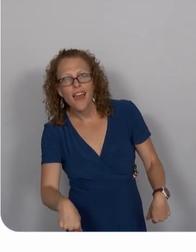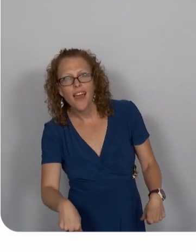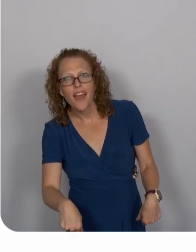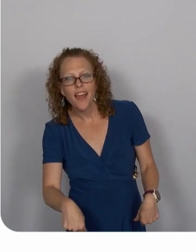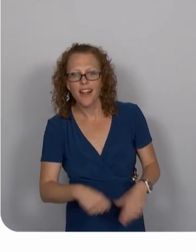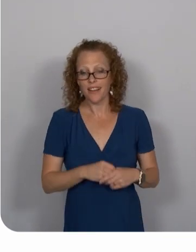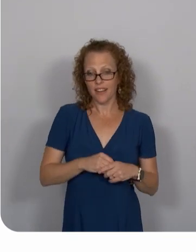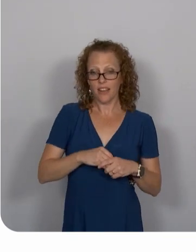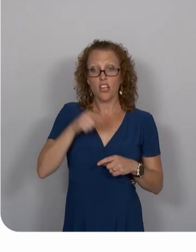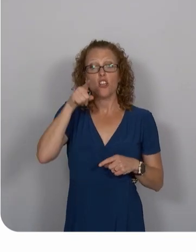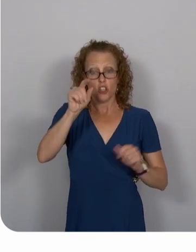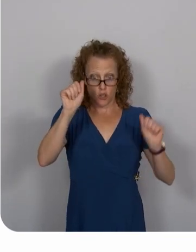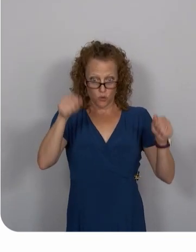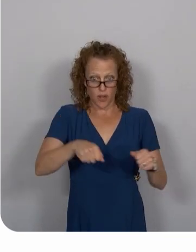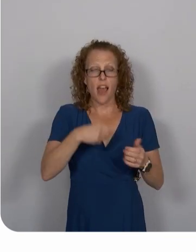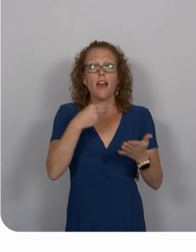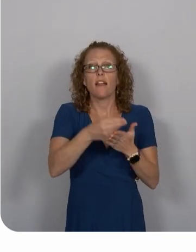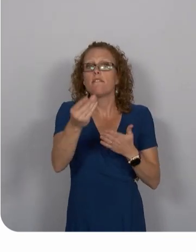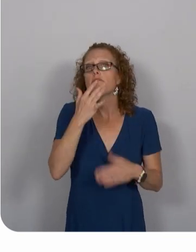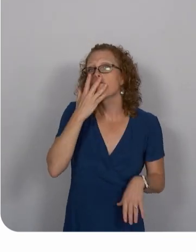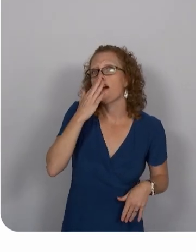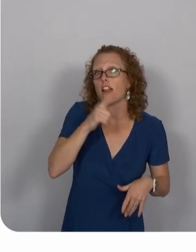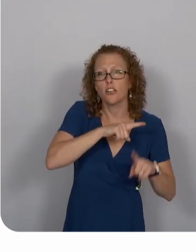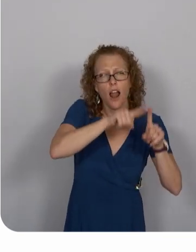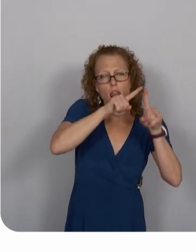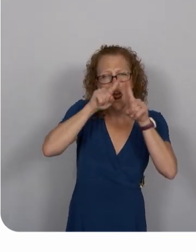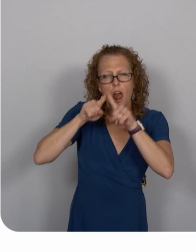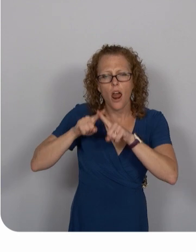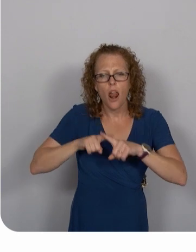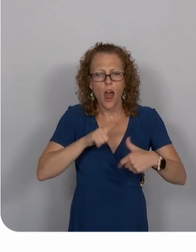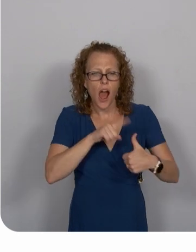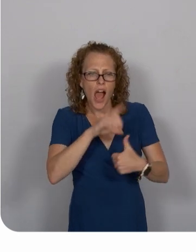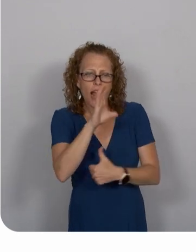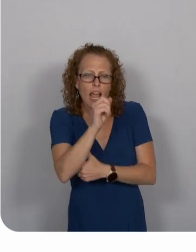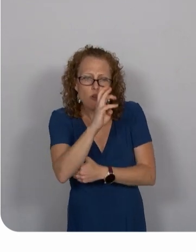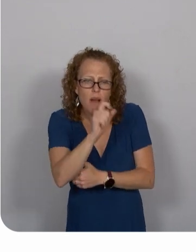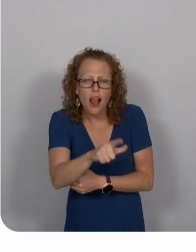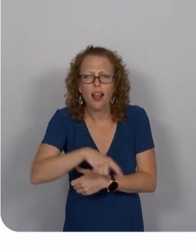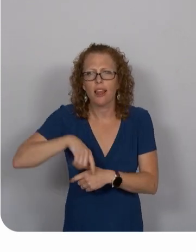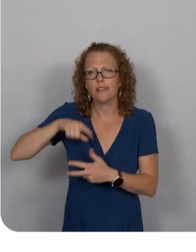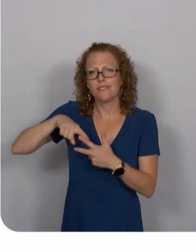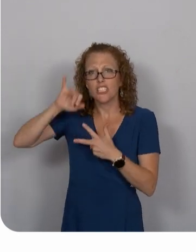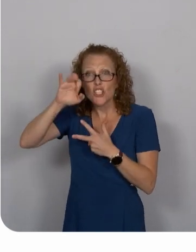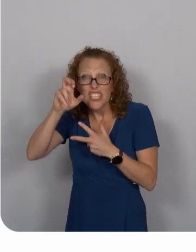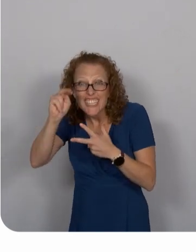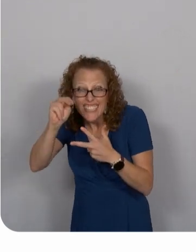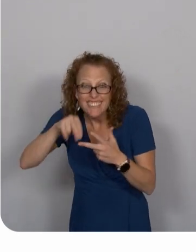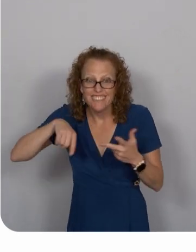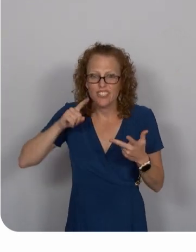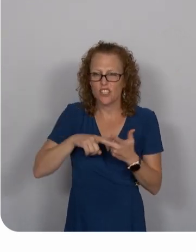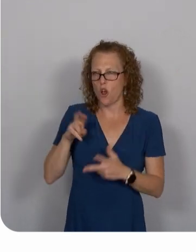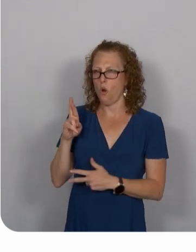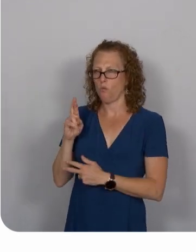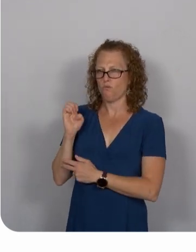You can get them in caramel, in jeans, and in rebel black.